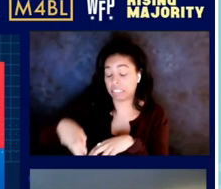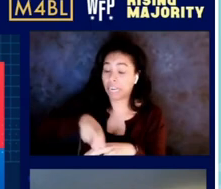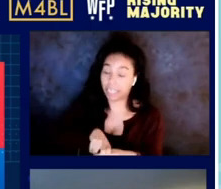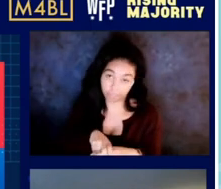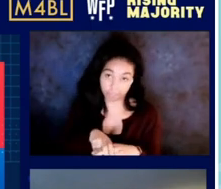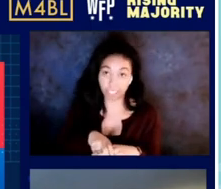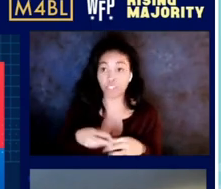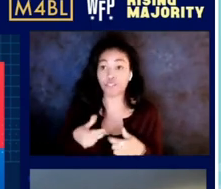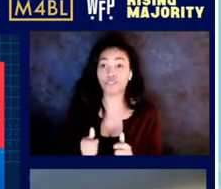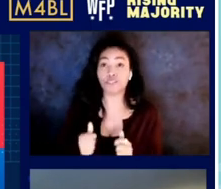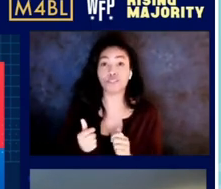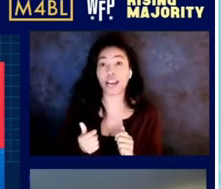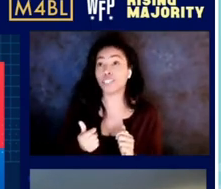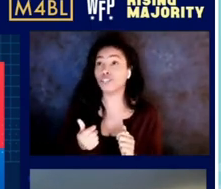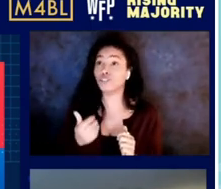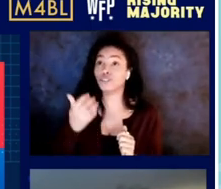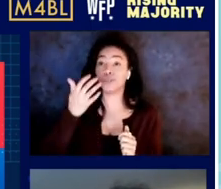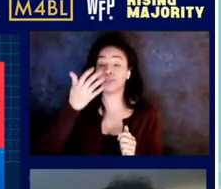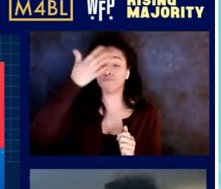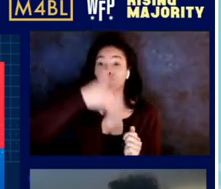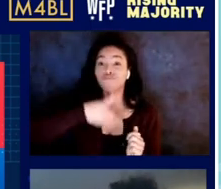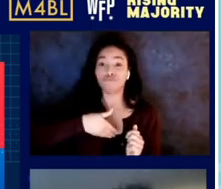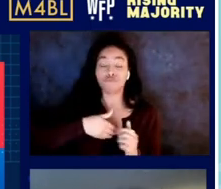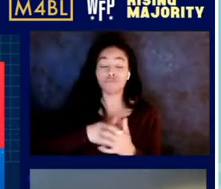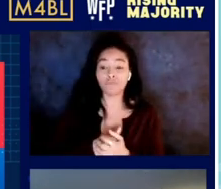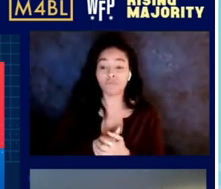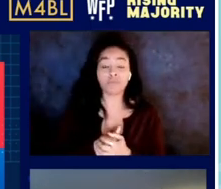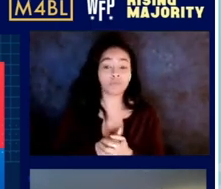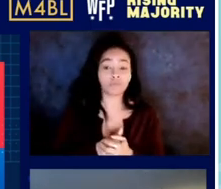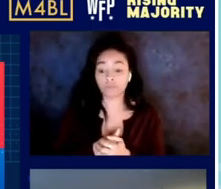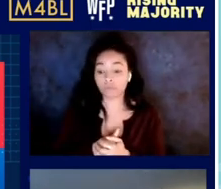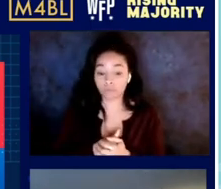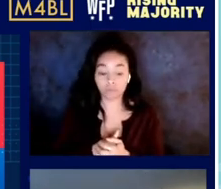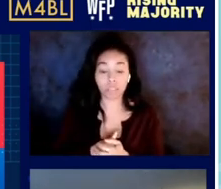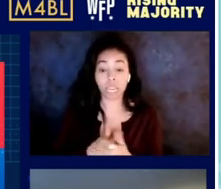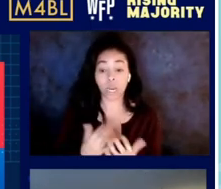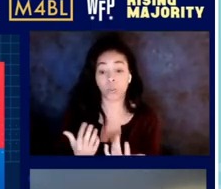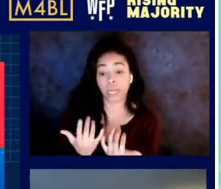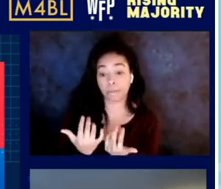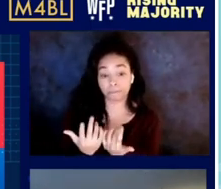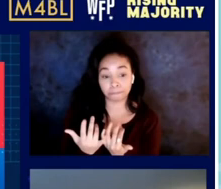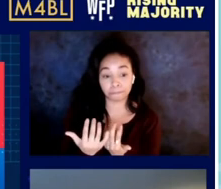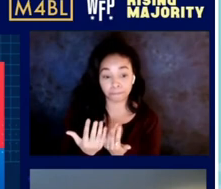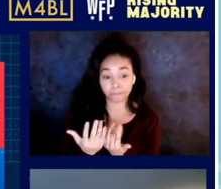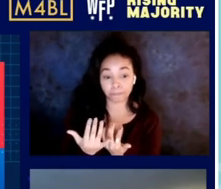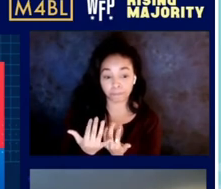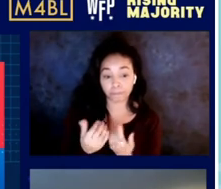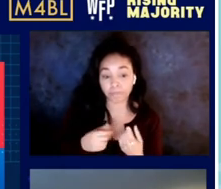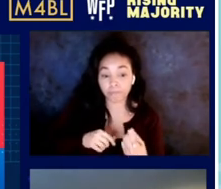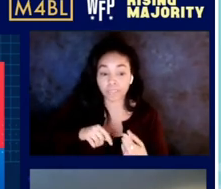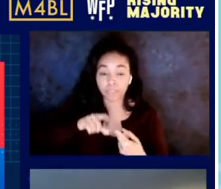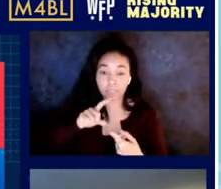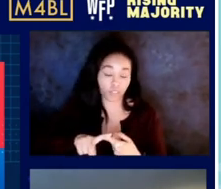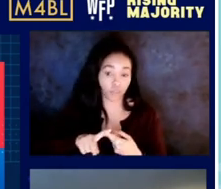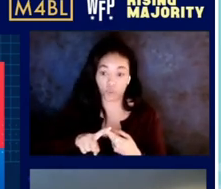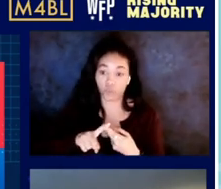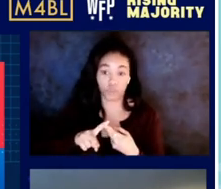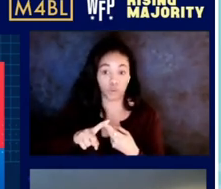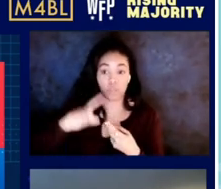look, not suspicious, inconspicuous, and just waited until, the